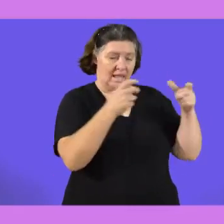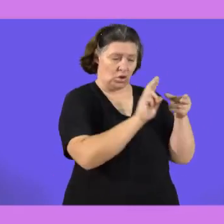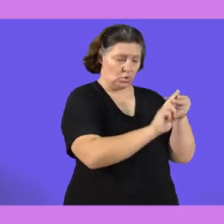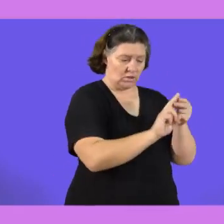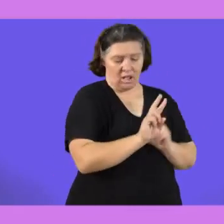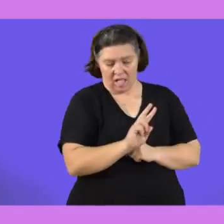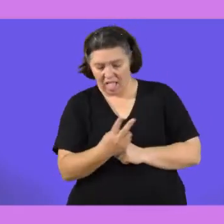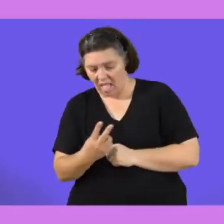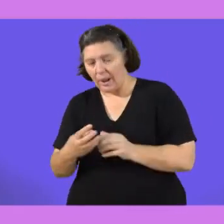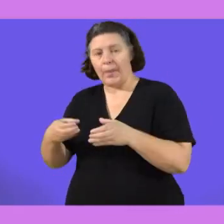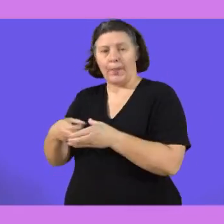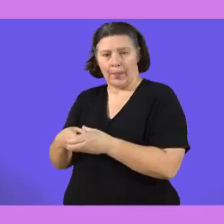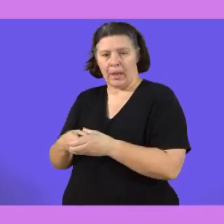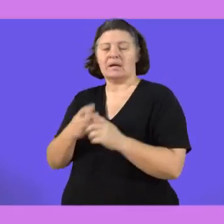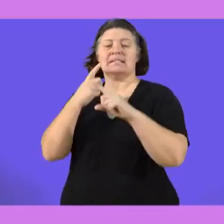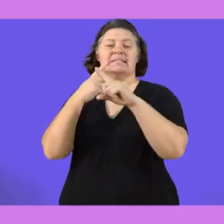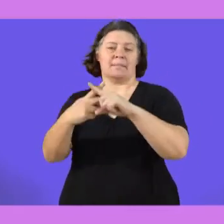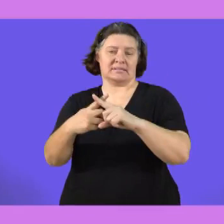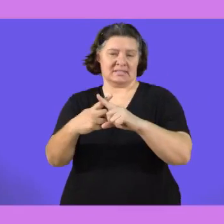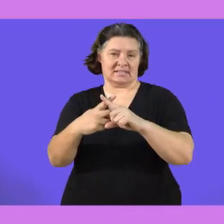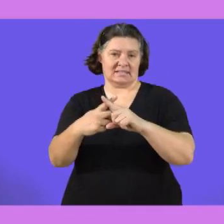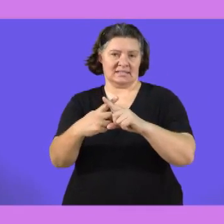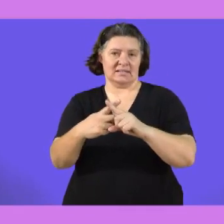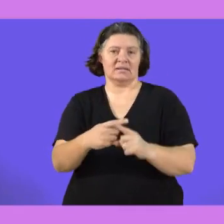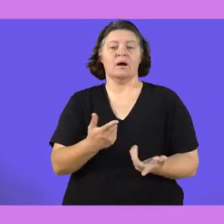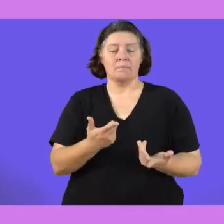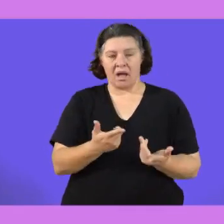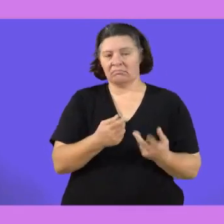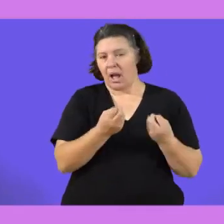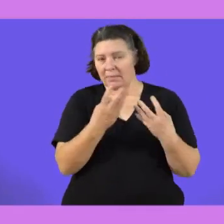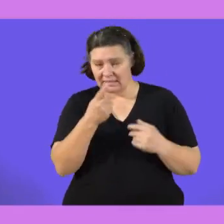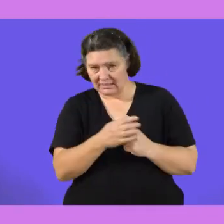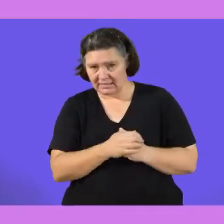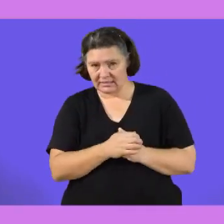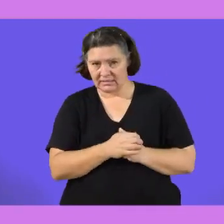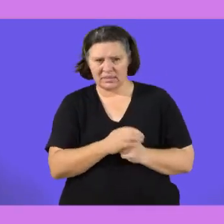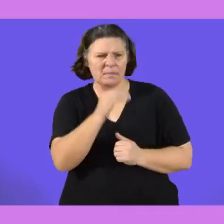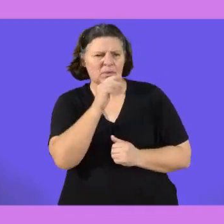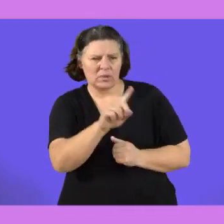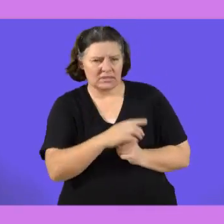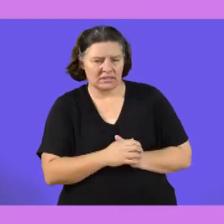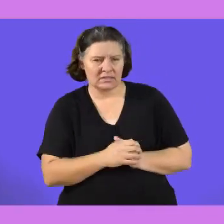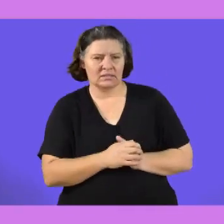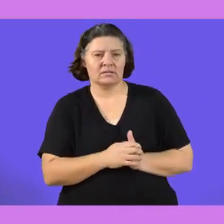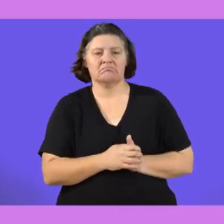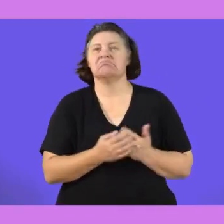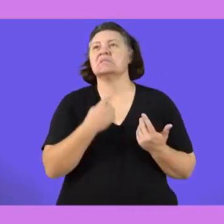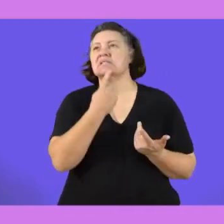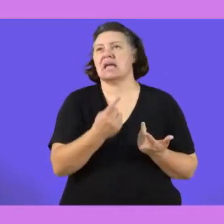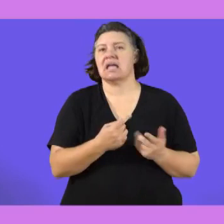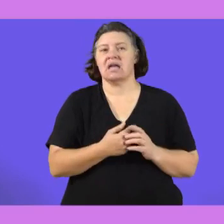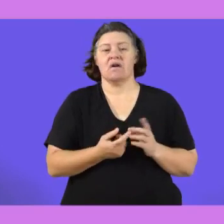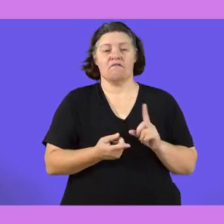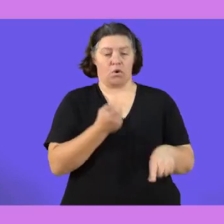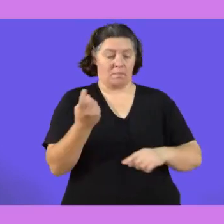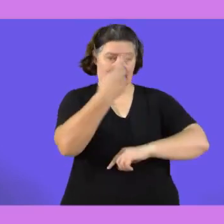from a big unit to a smaller unit, we will multiply by the conversion factor. All right, so what do I mean by that? For example,